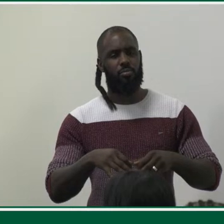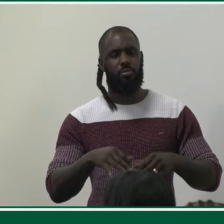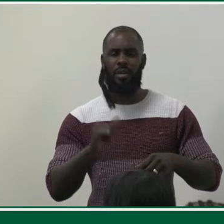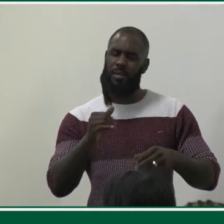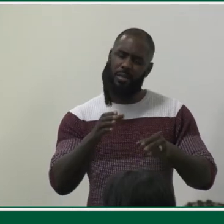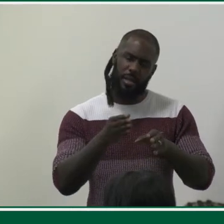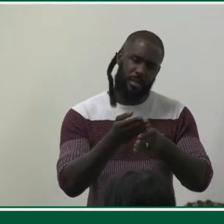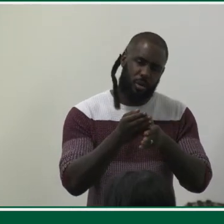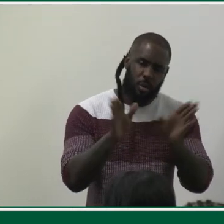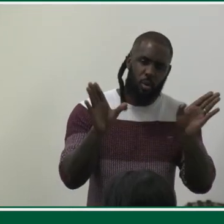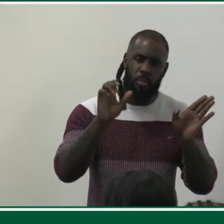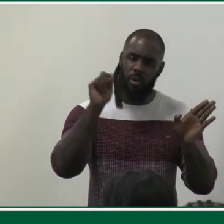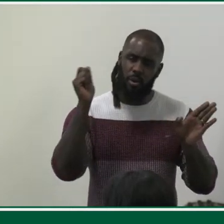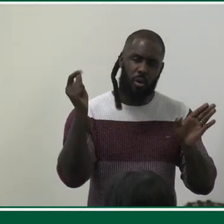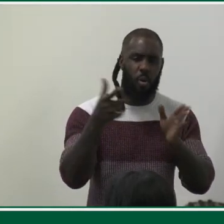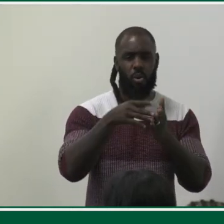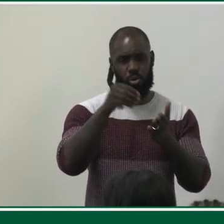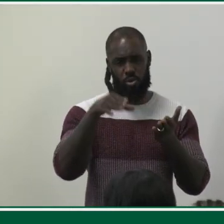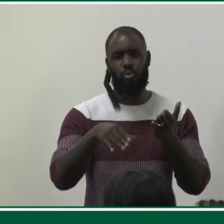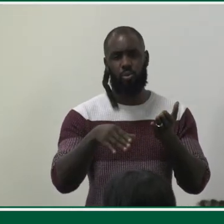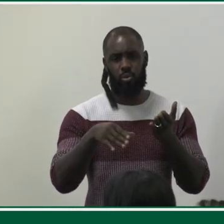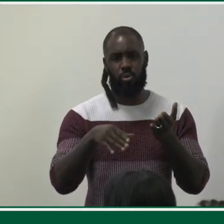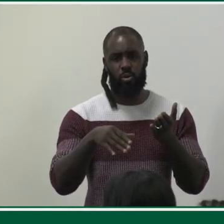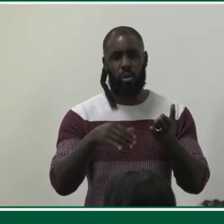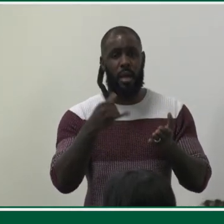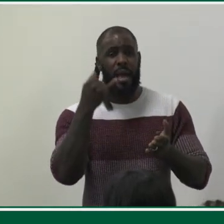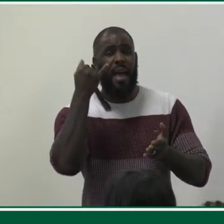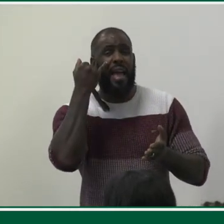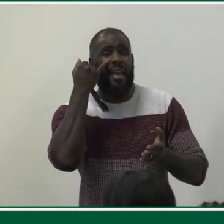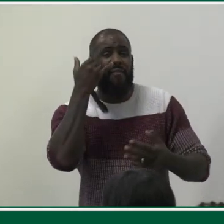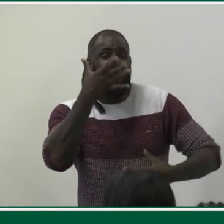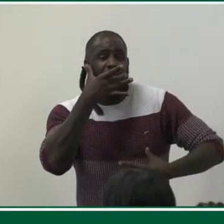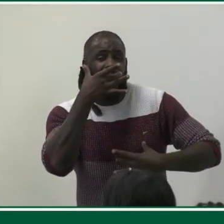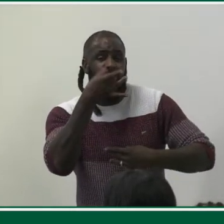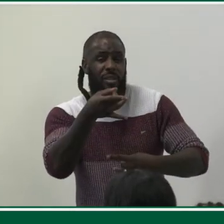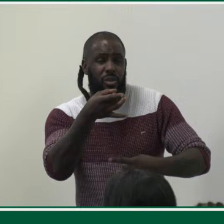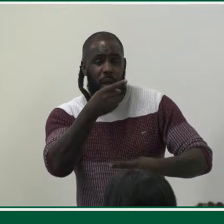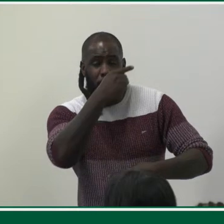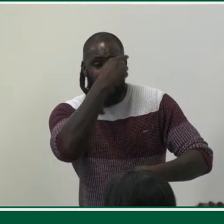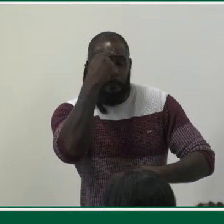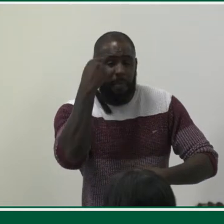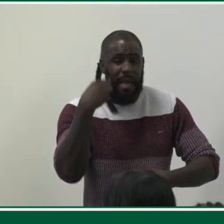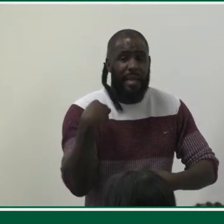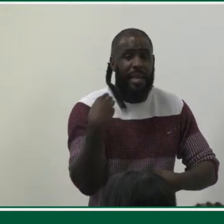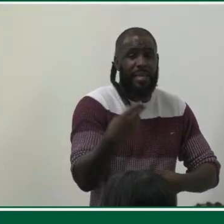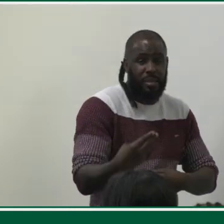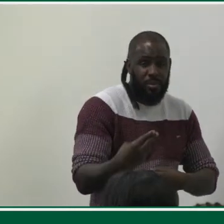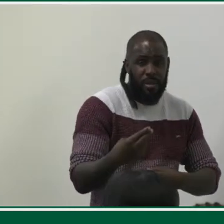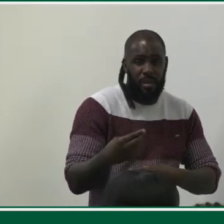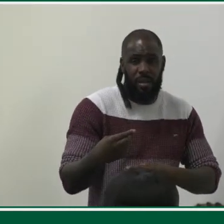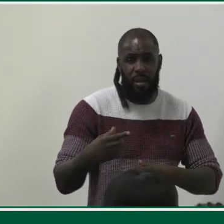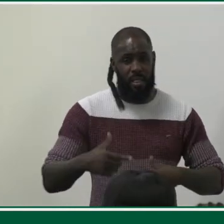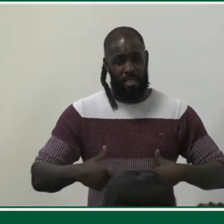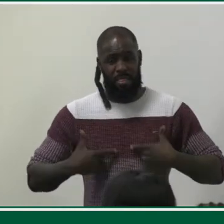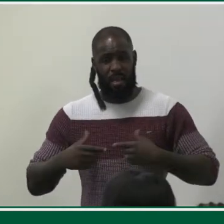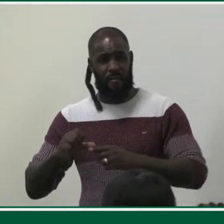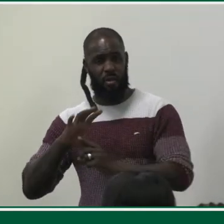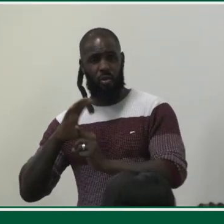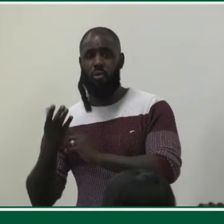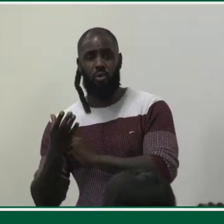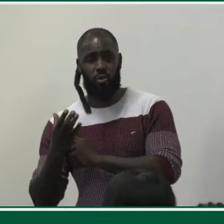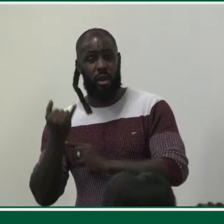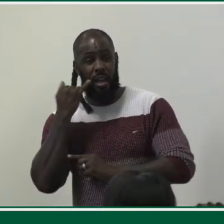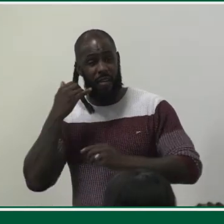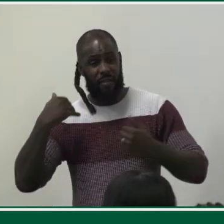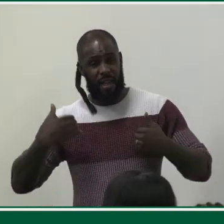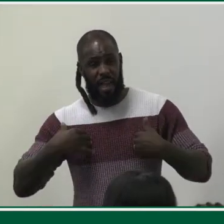to all students who have an interest in Black history, life, and culture. We're not saying that this